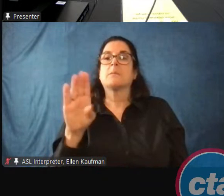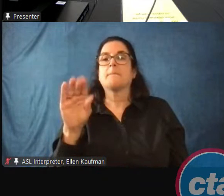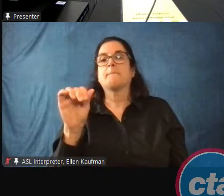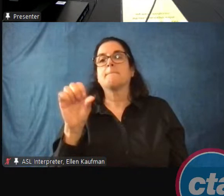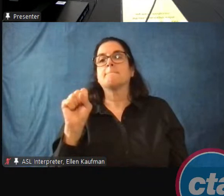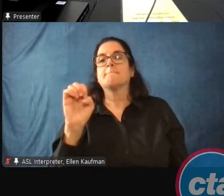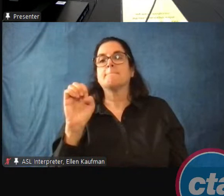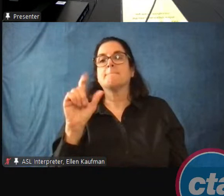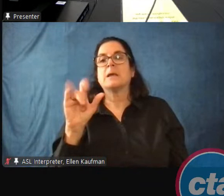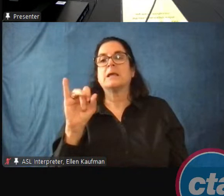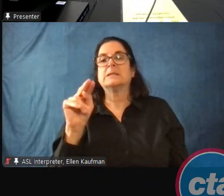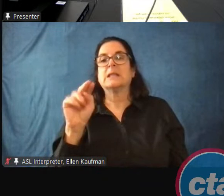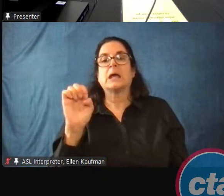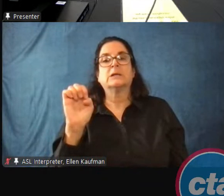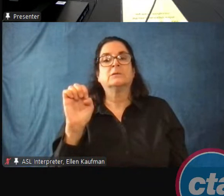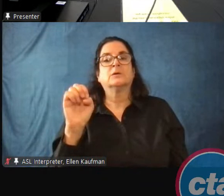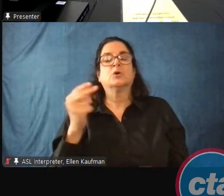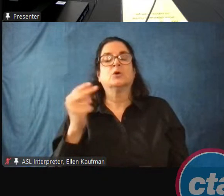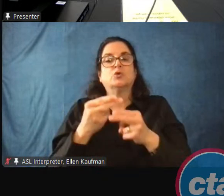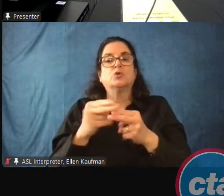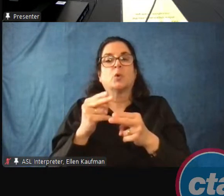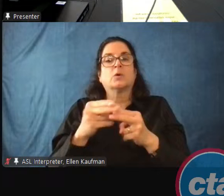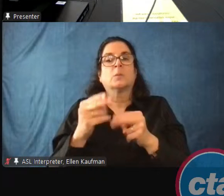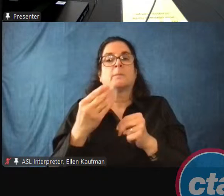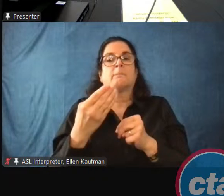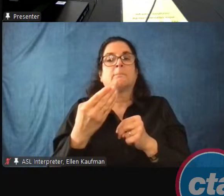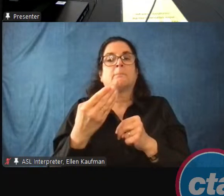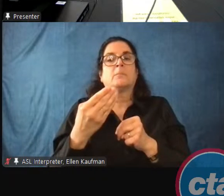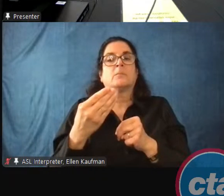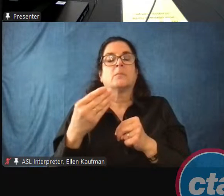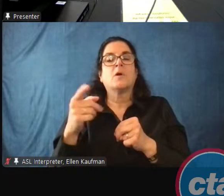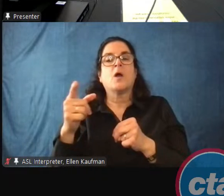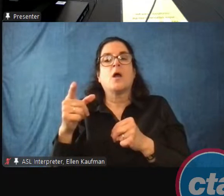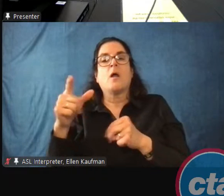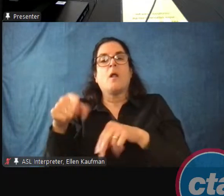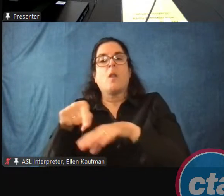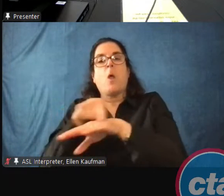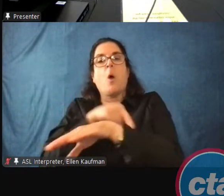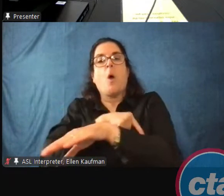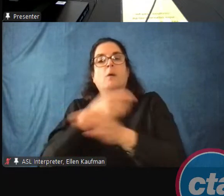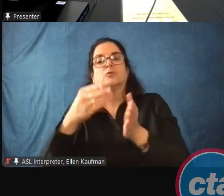short term but long term in orange. So